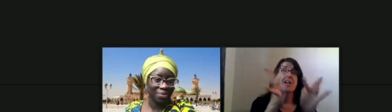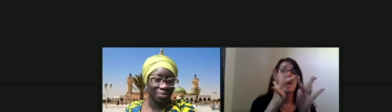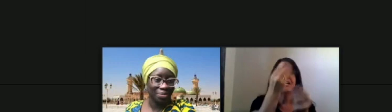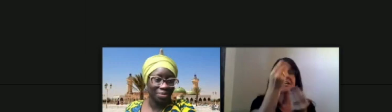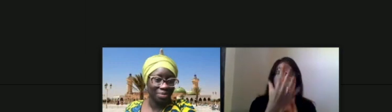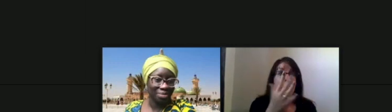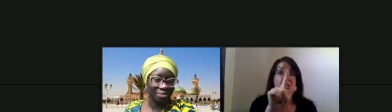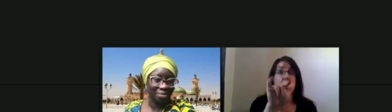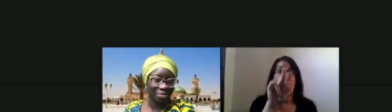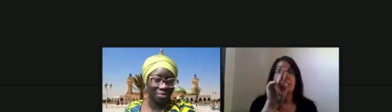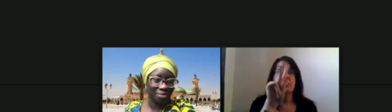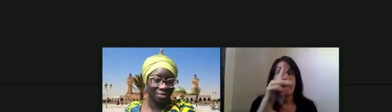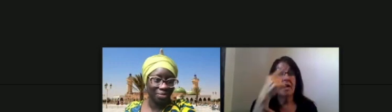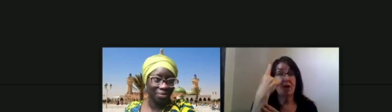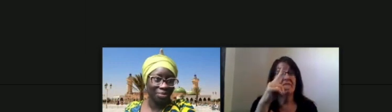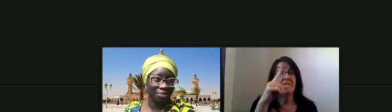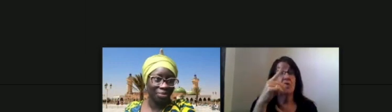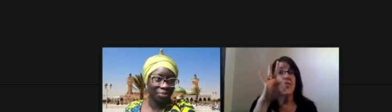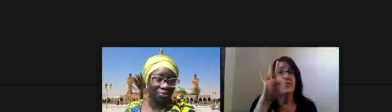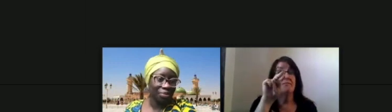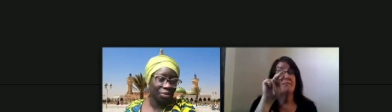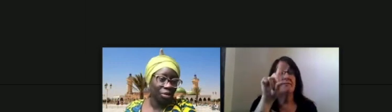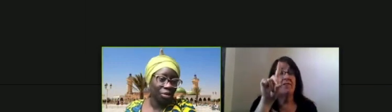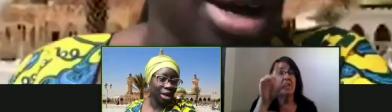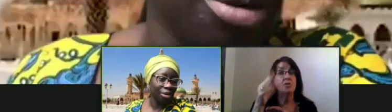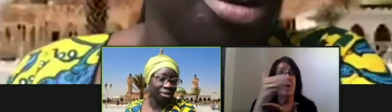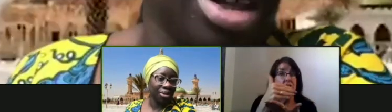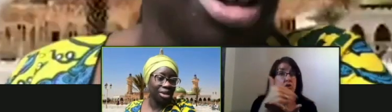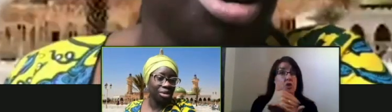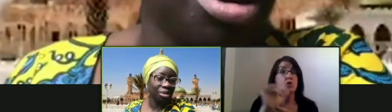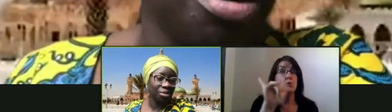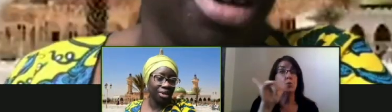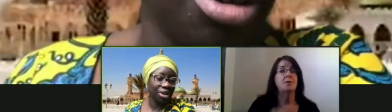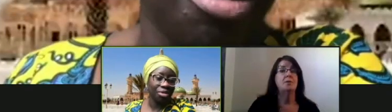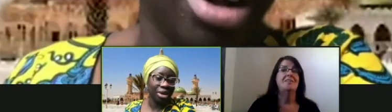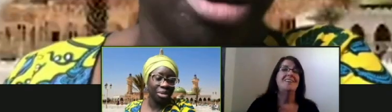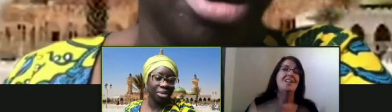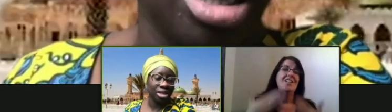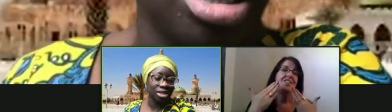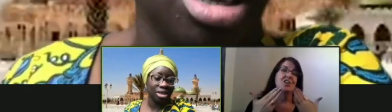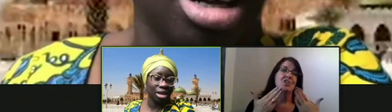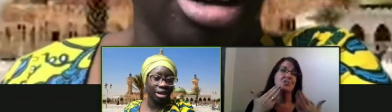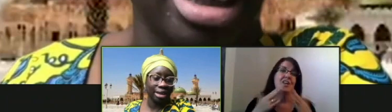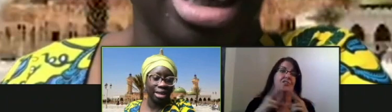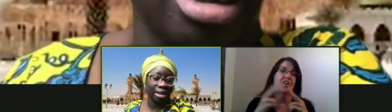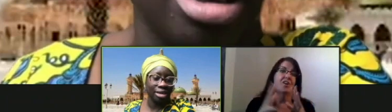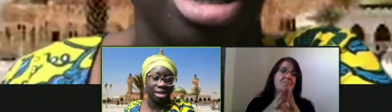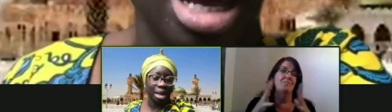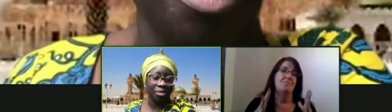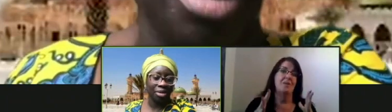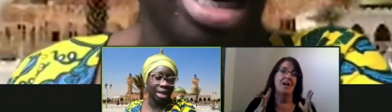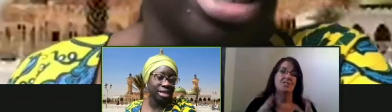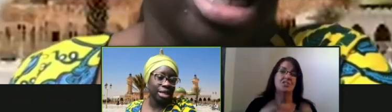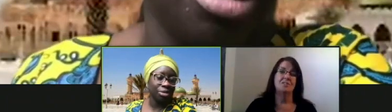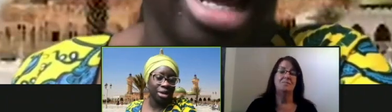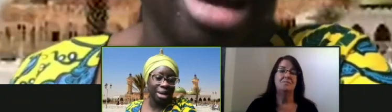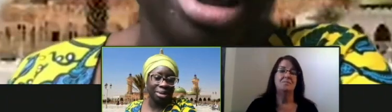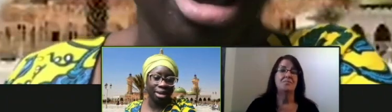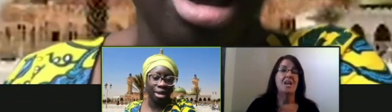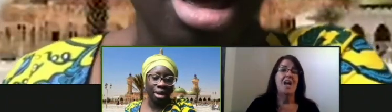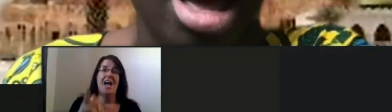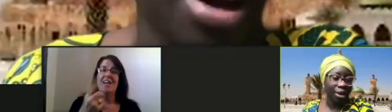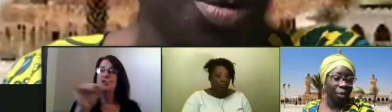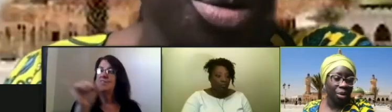the fundraiser. Thank you. Wow, thank you. Thank you very much, Katarina. Same thing that I said for